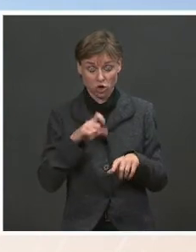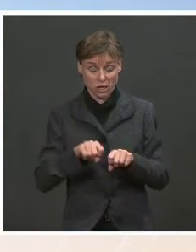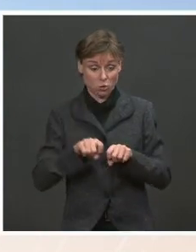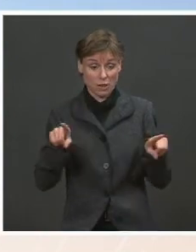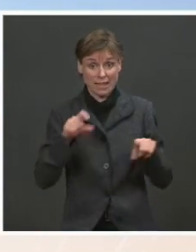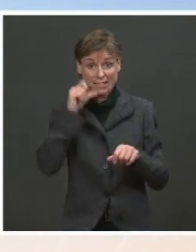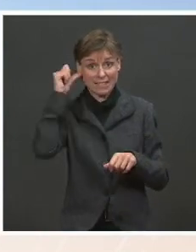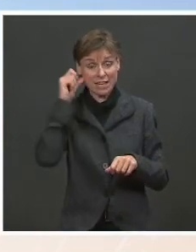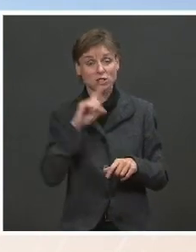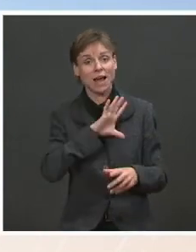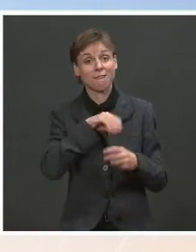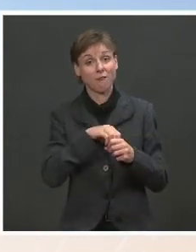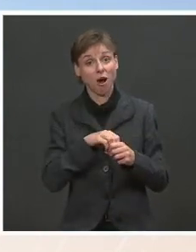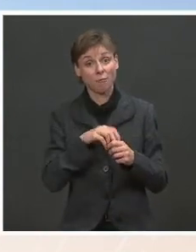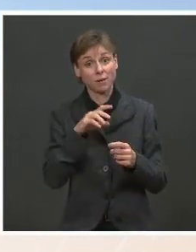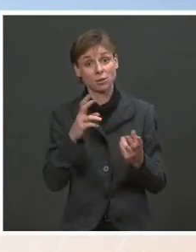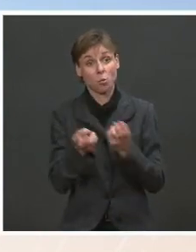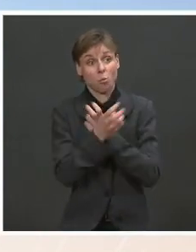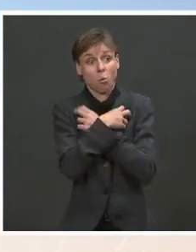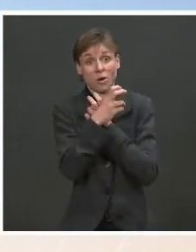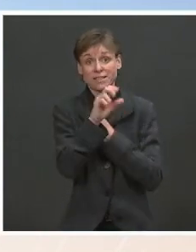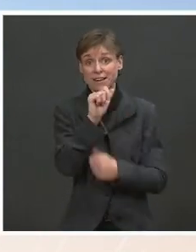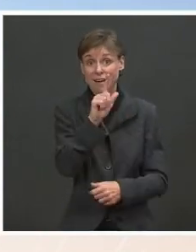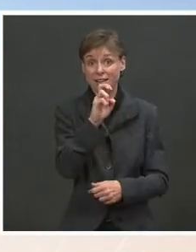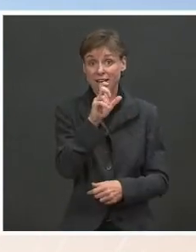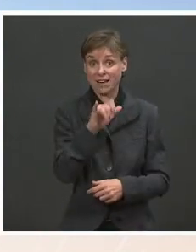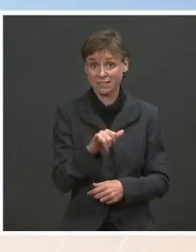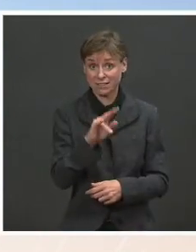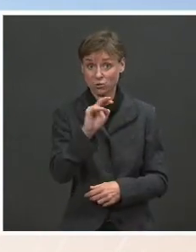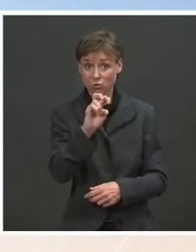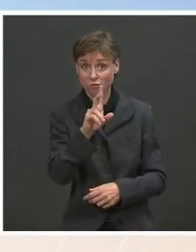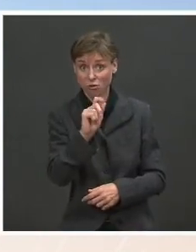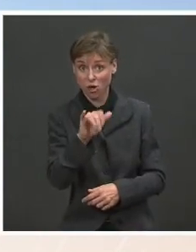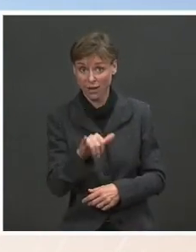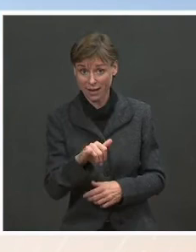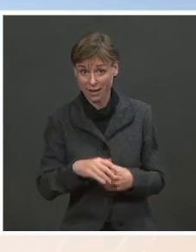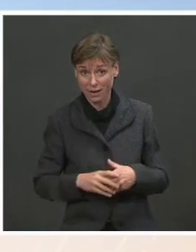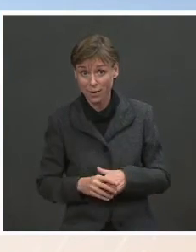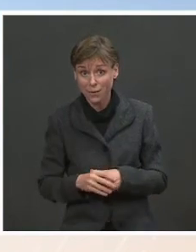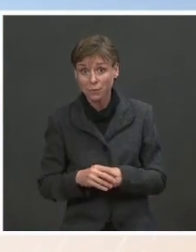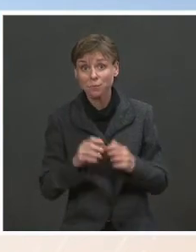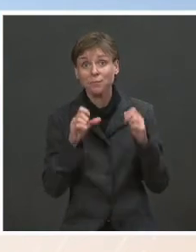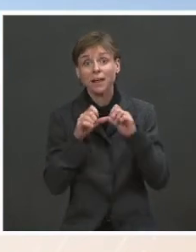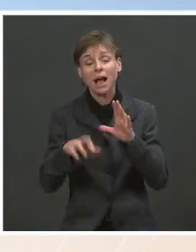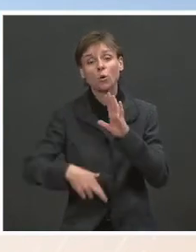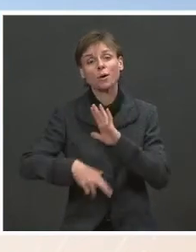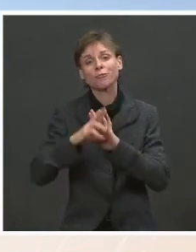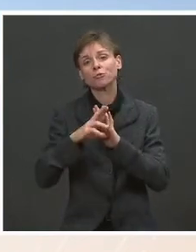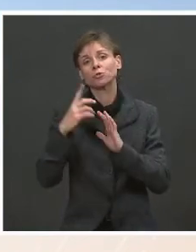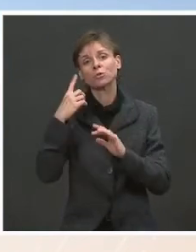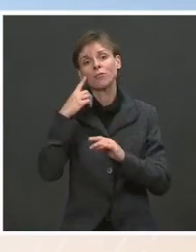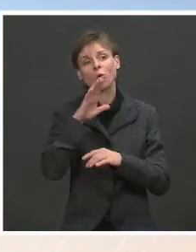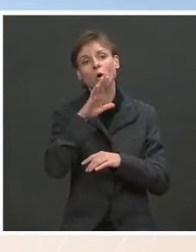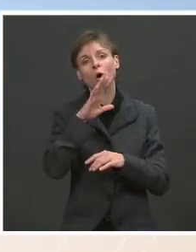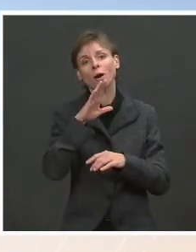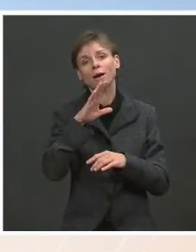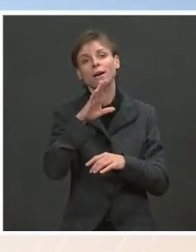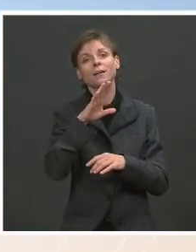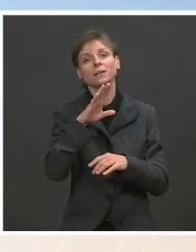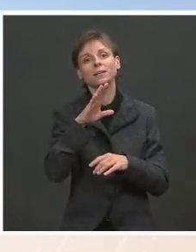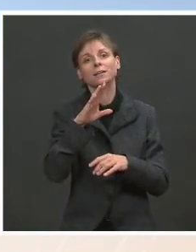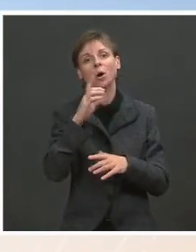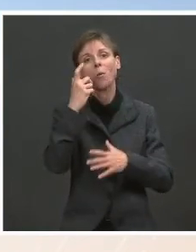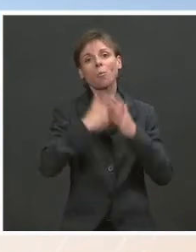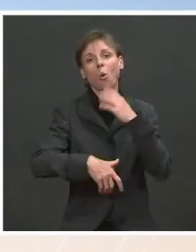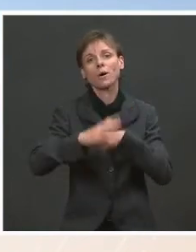in the poisoning of Alexei Navalny, ongoing reviews that are related to bounties on troops, and of course the